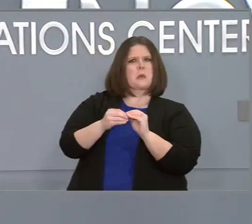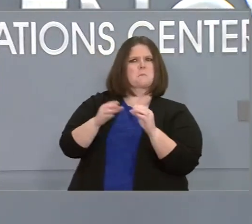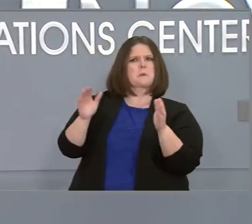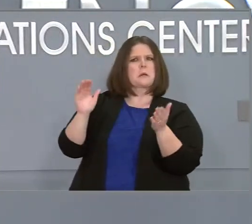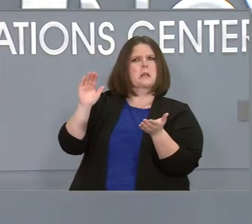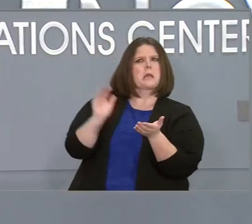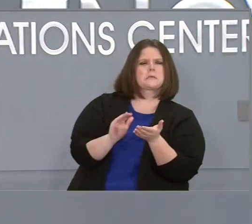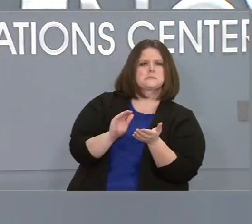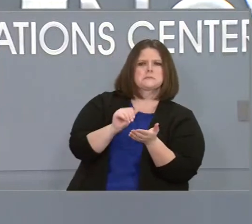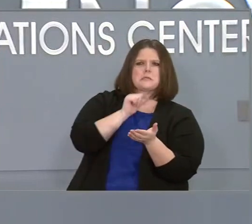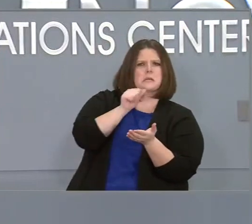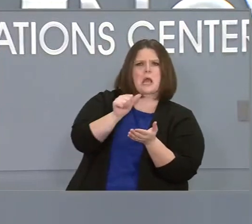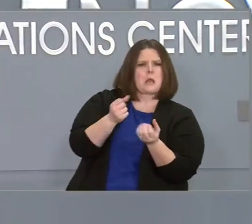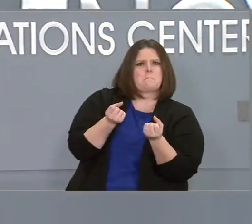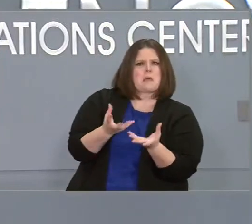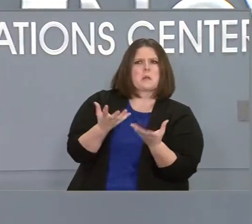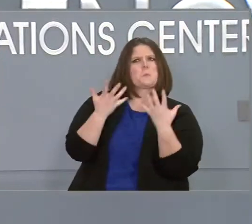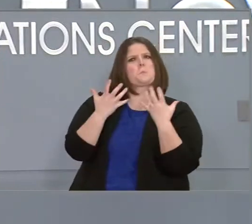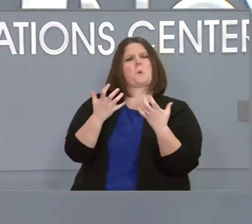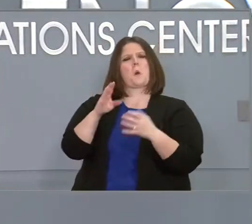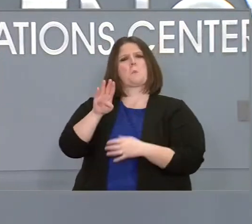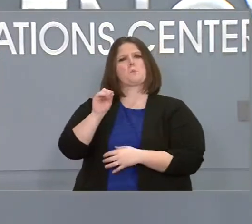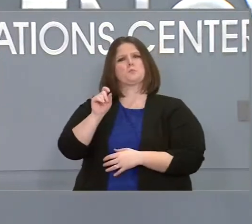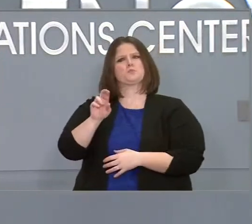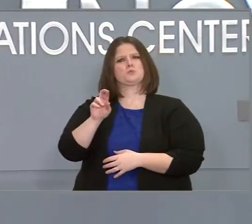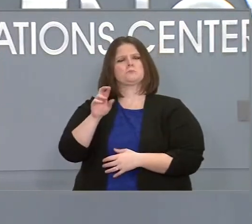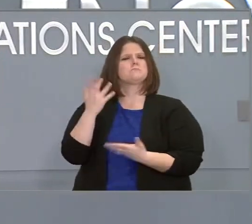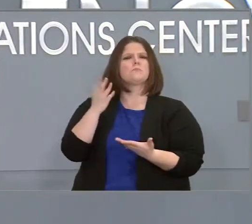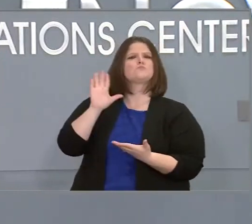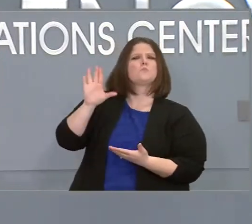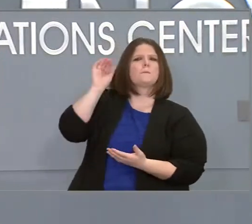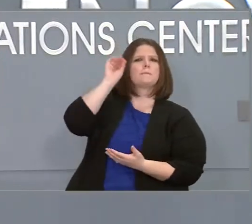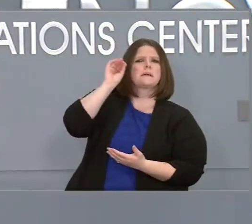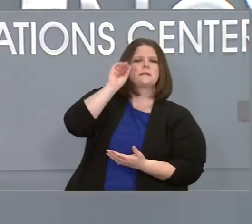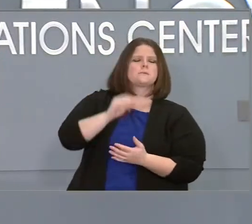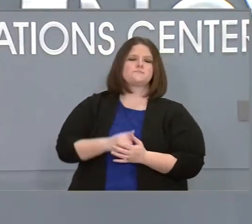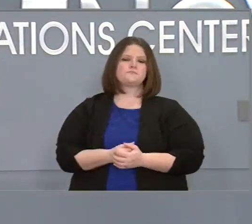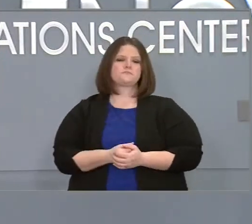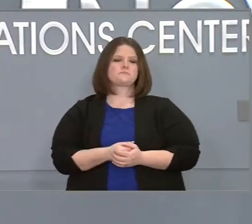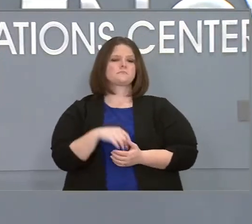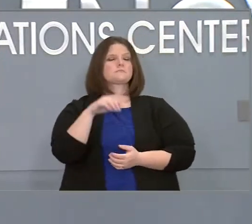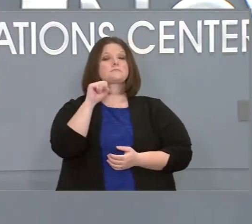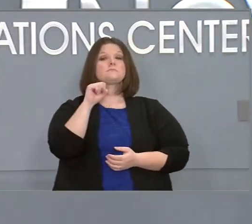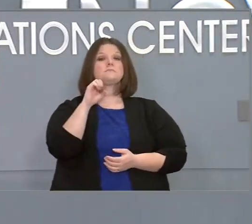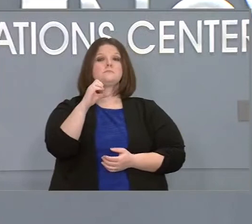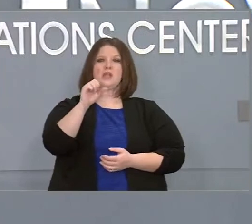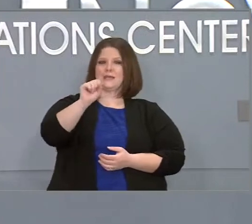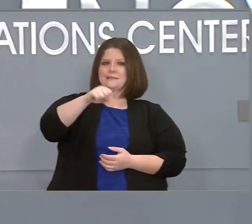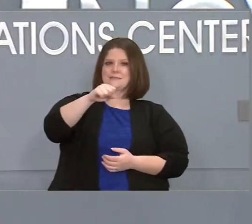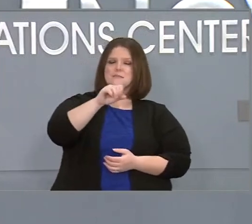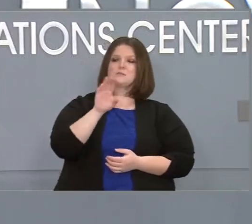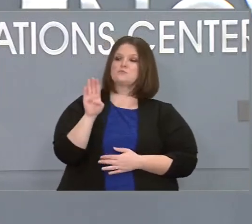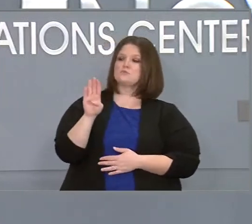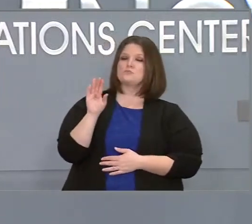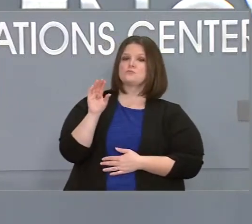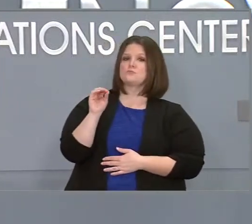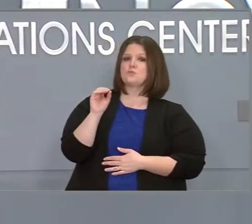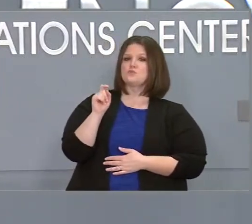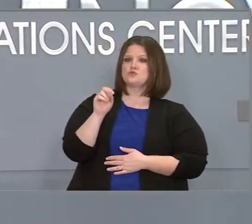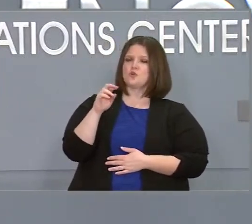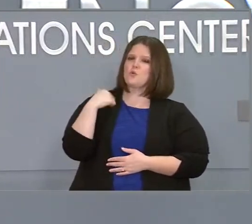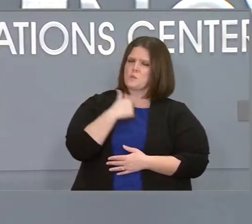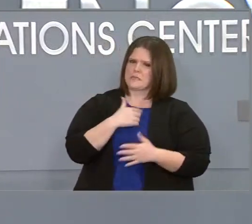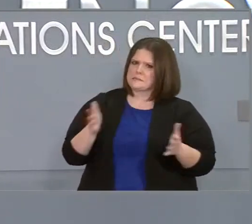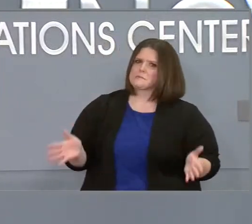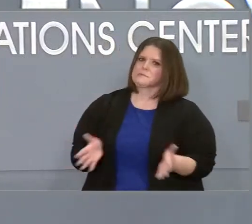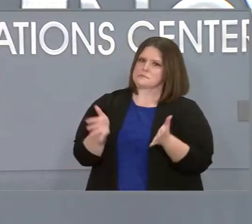nursing homes, especially at this time of year? Yeah. So like I said, booster is definitely our focus and attention. And we have made